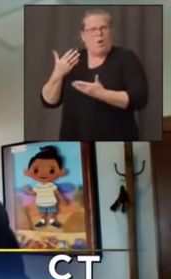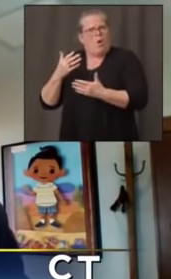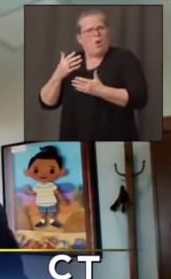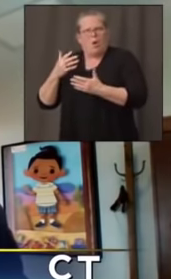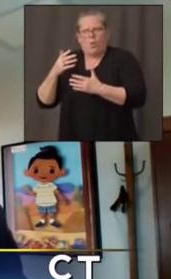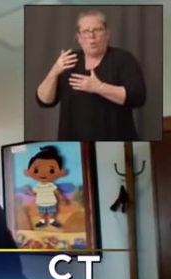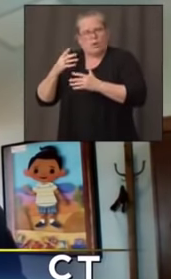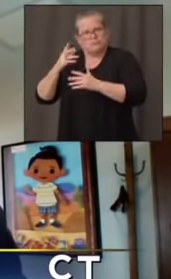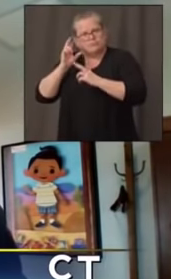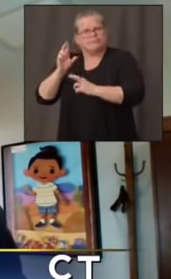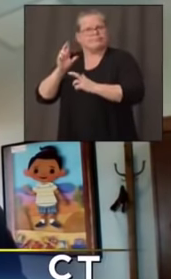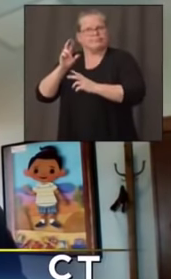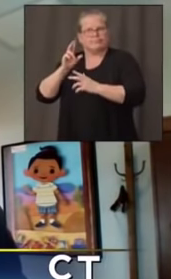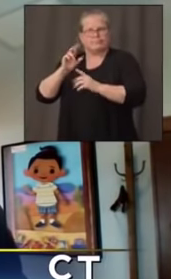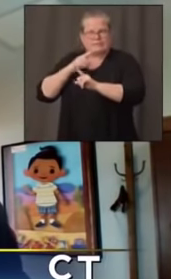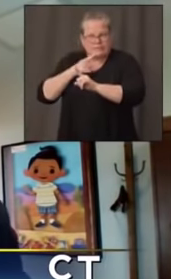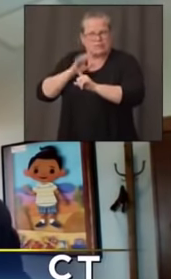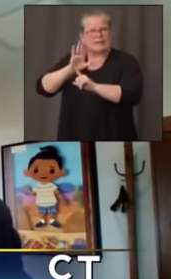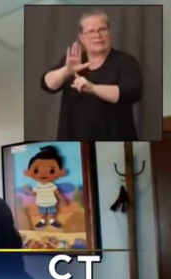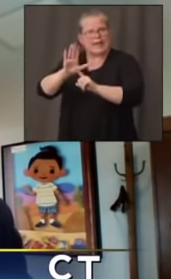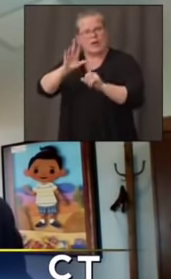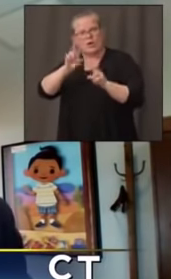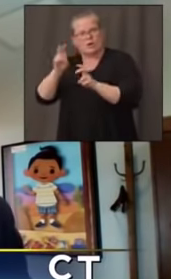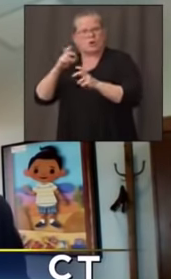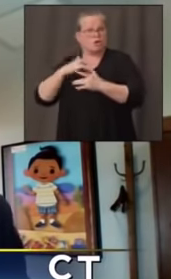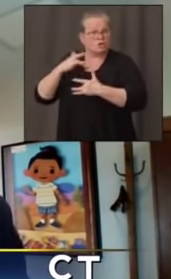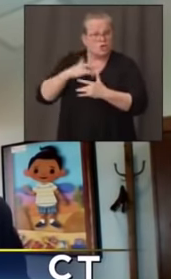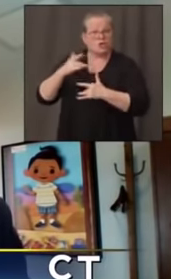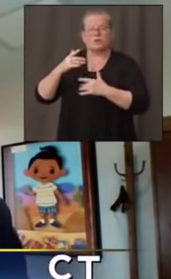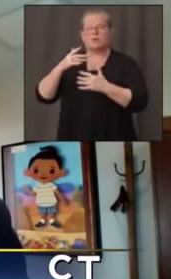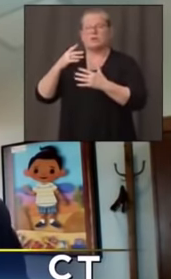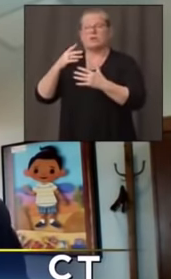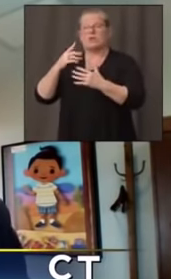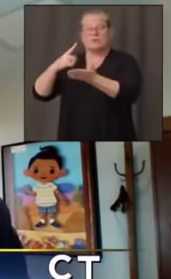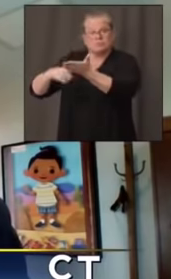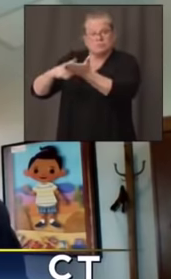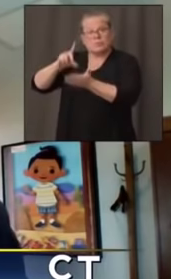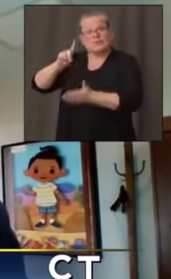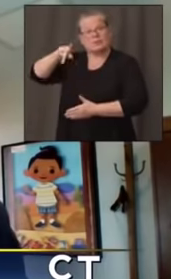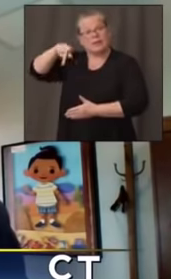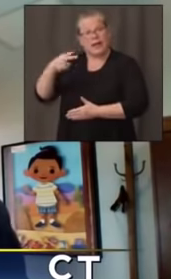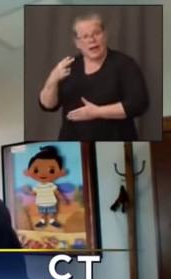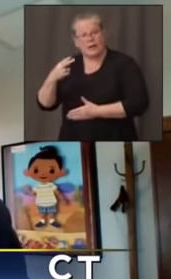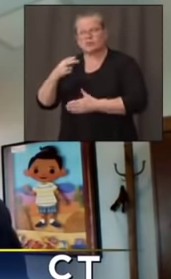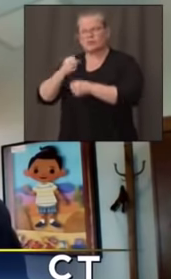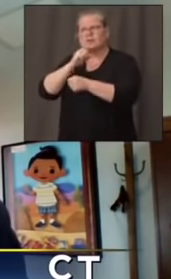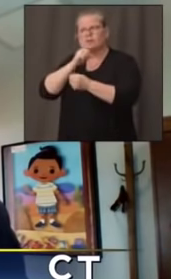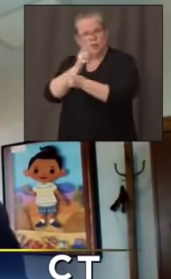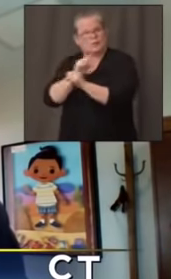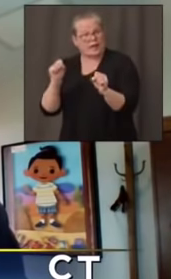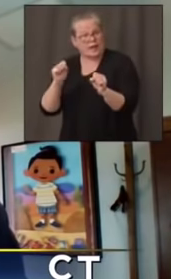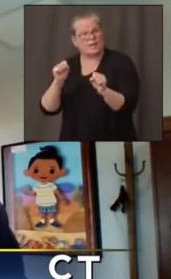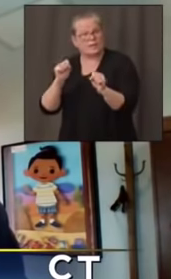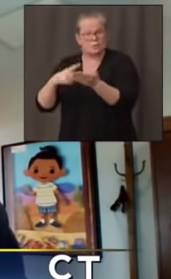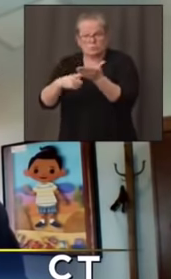can how we want to make sure those safeguards are clear. And we're also recognizing